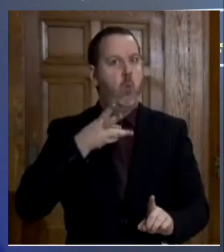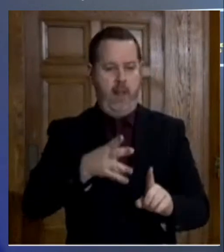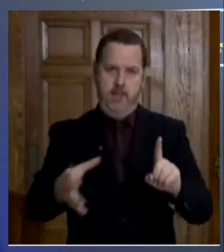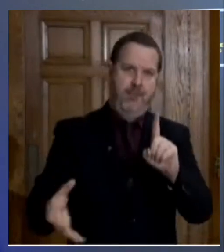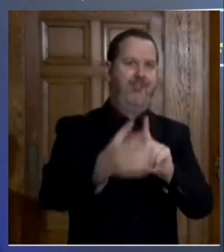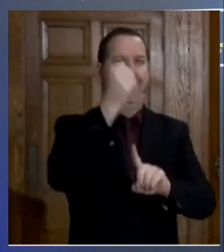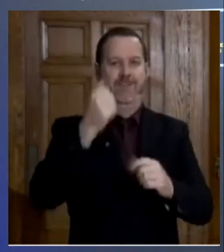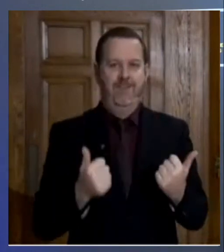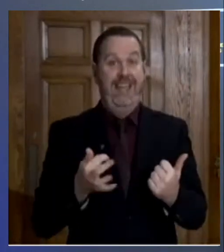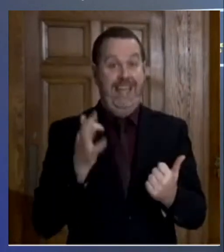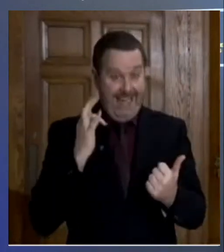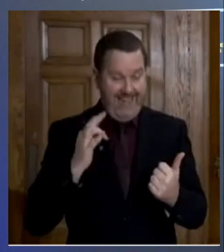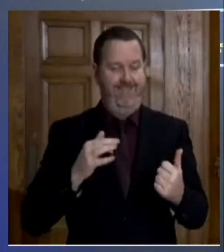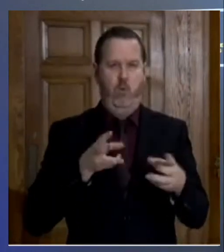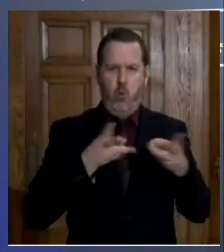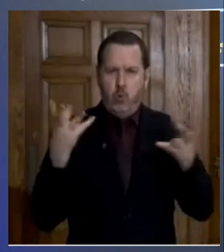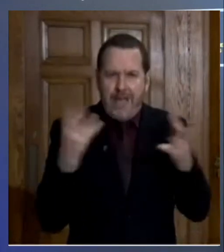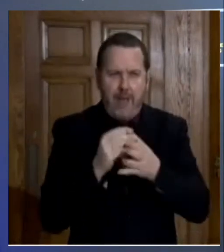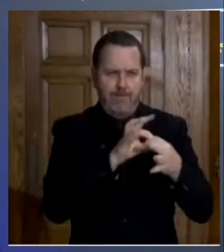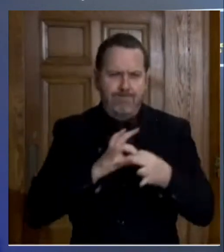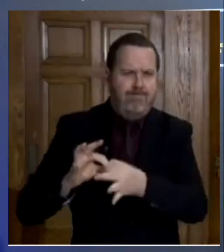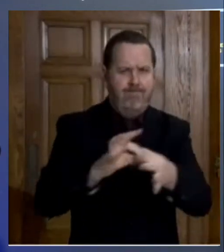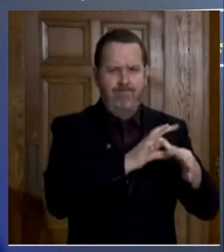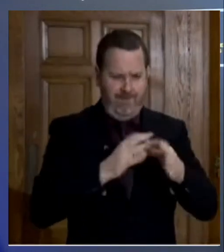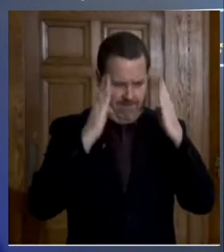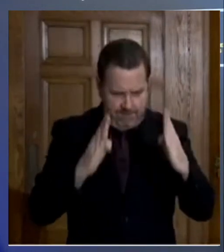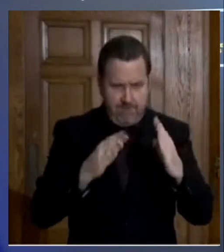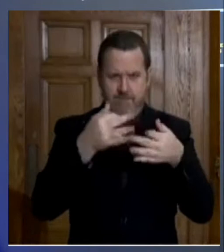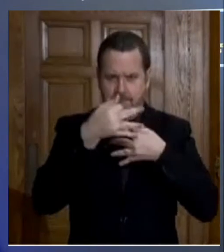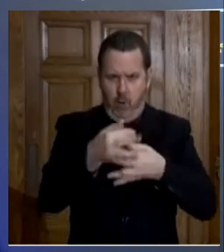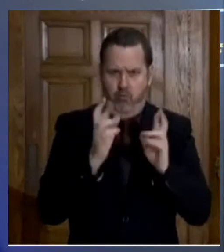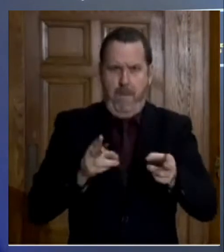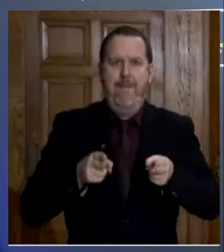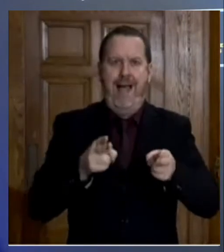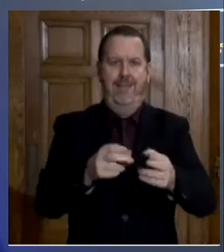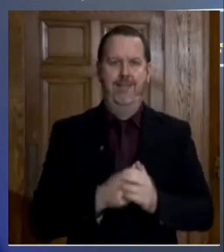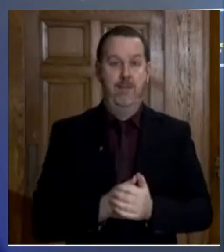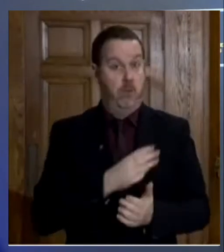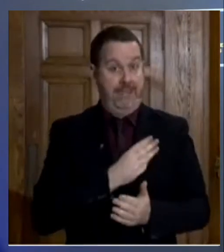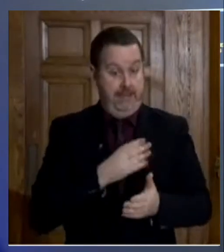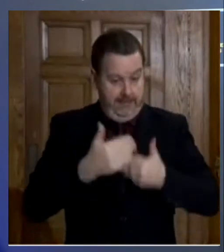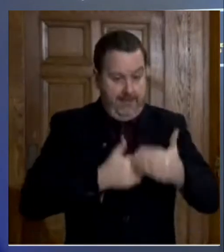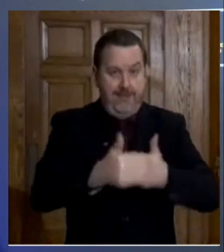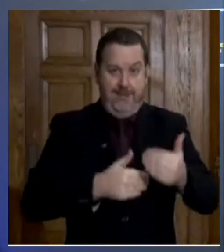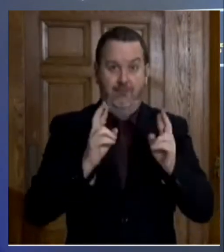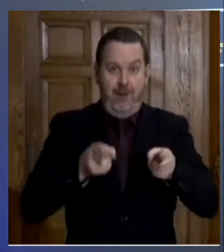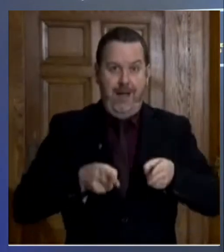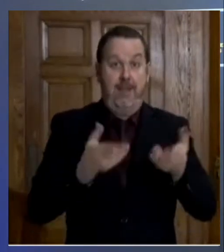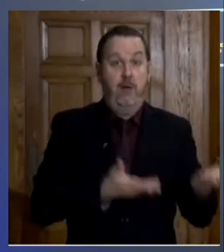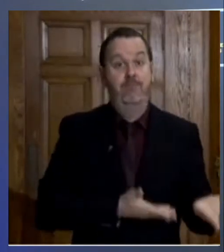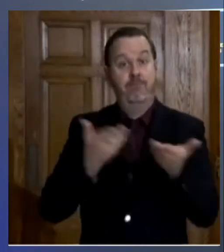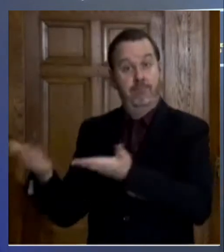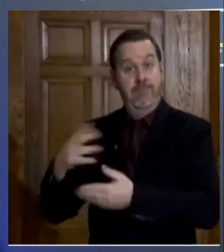and stick to the right path. So let's build on the progress that we are currently making. And I will now hand over to the Chief